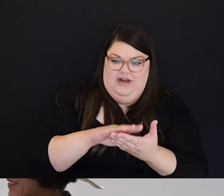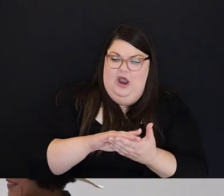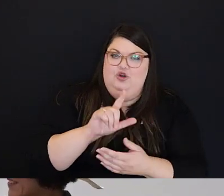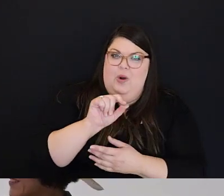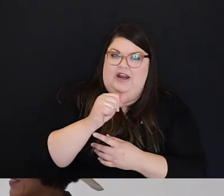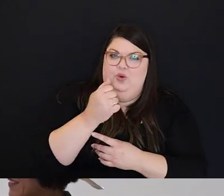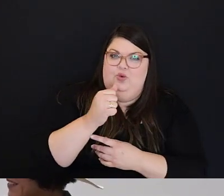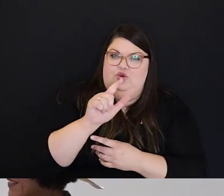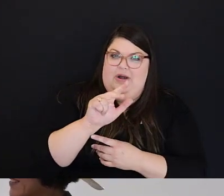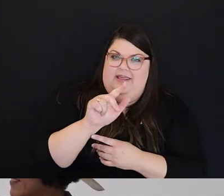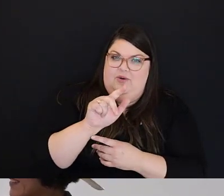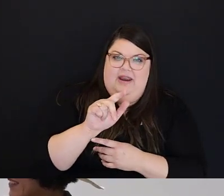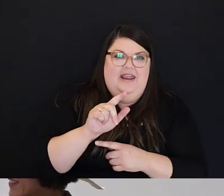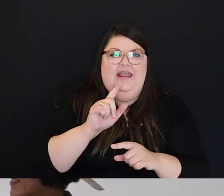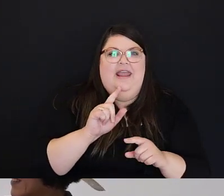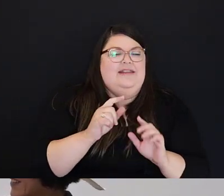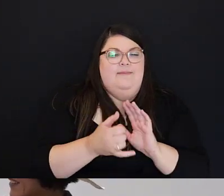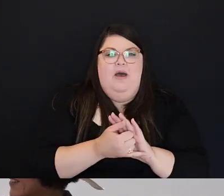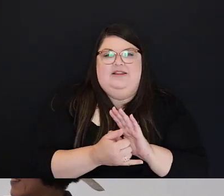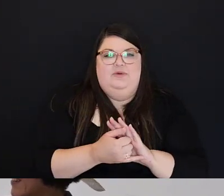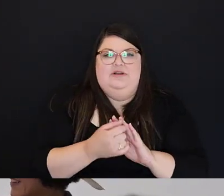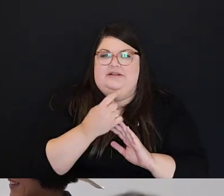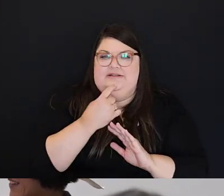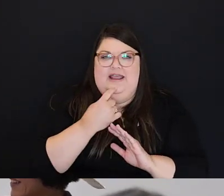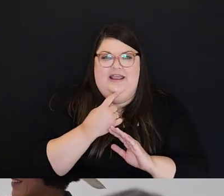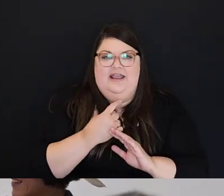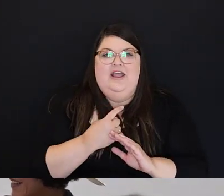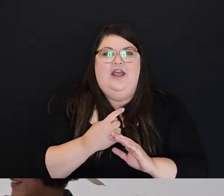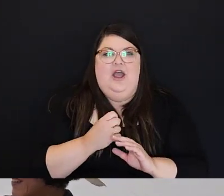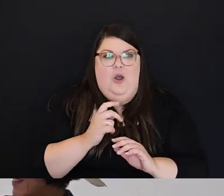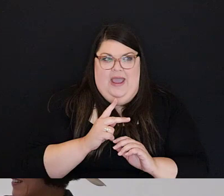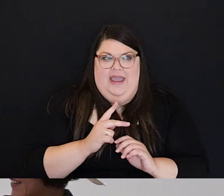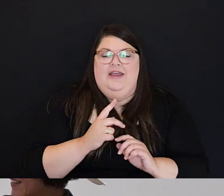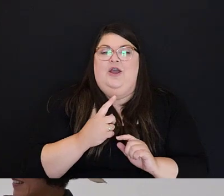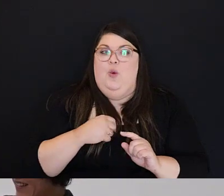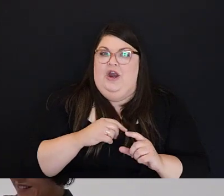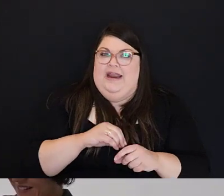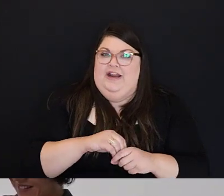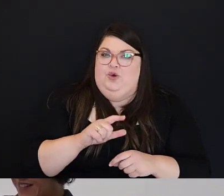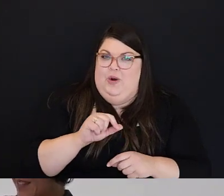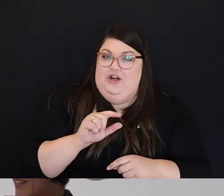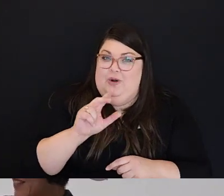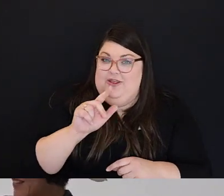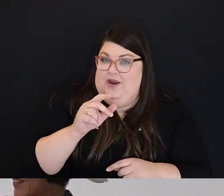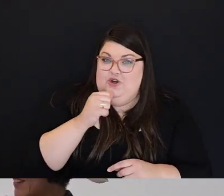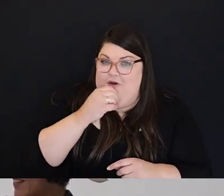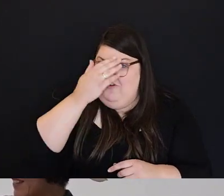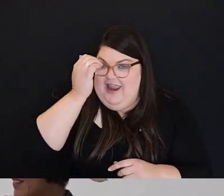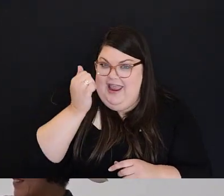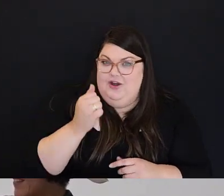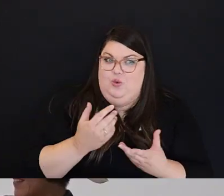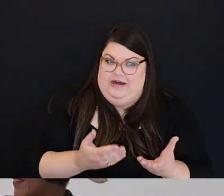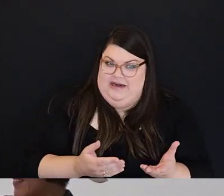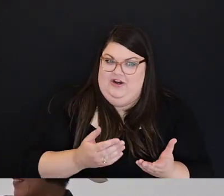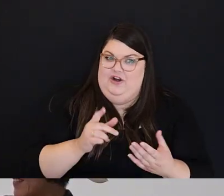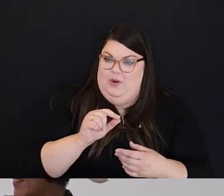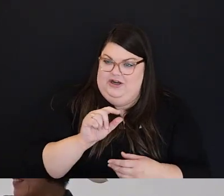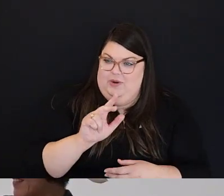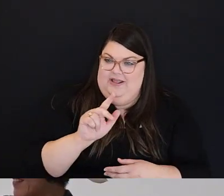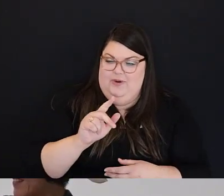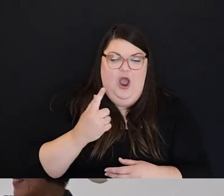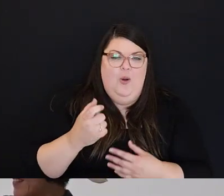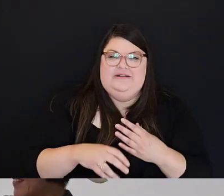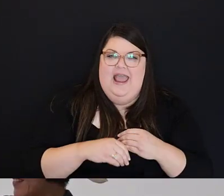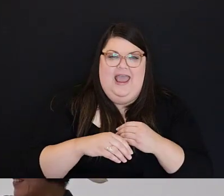was impossible for me to say it without saying, okay, we're in 2023. You know, don't forget, don't make any mistake, we're in 2023. So